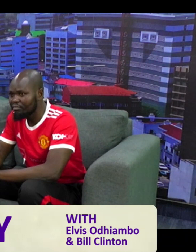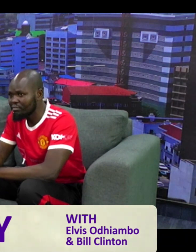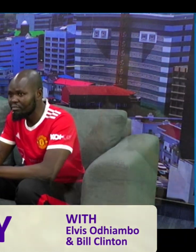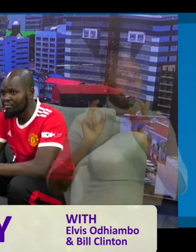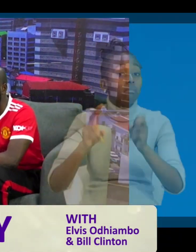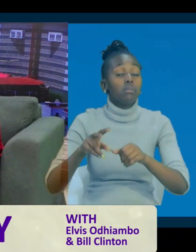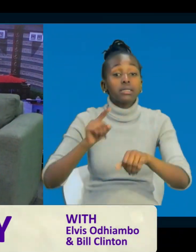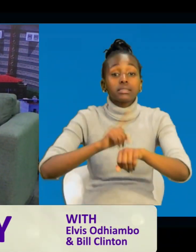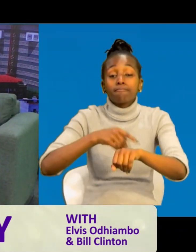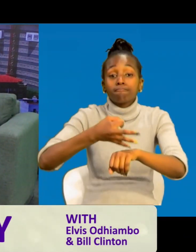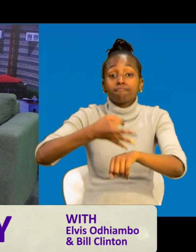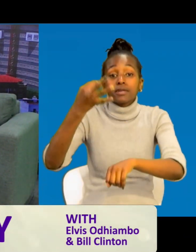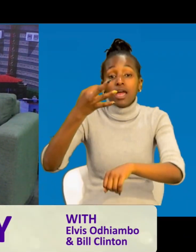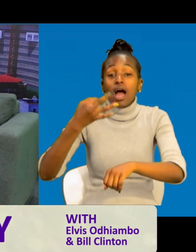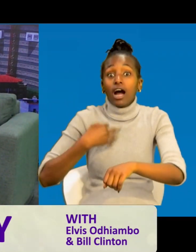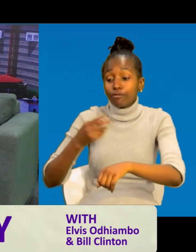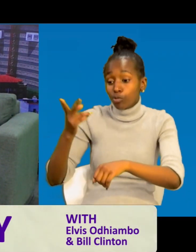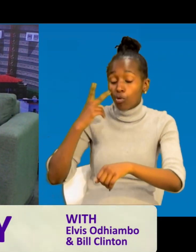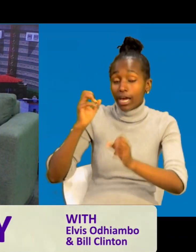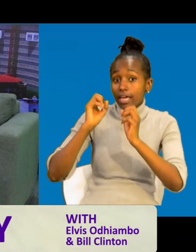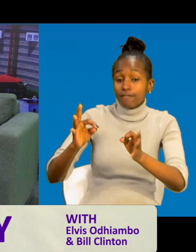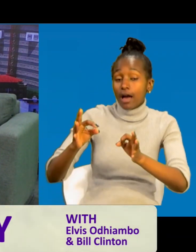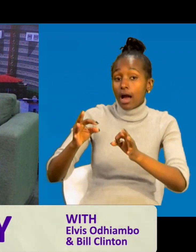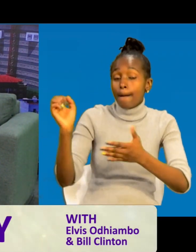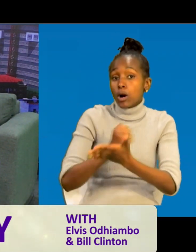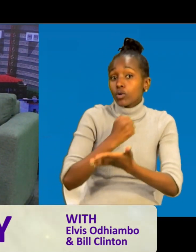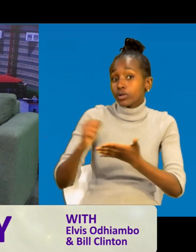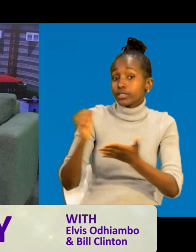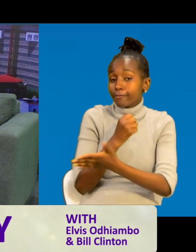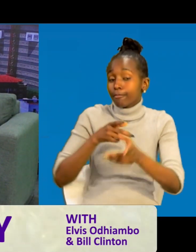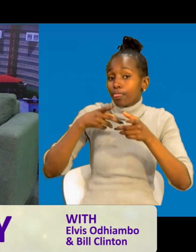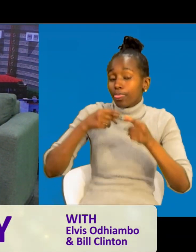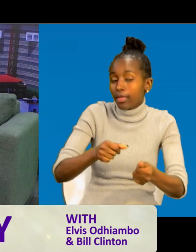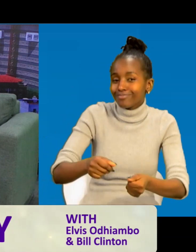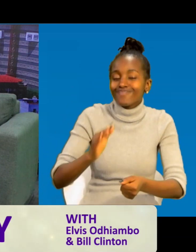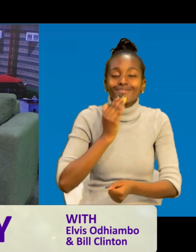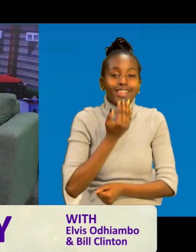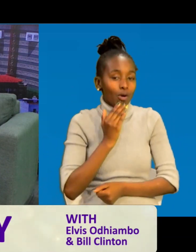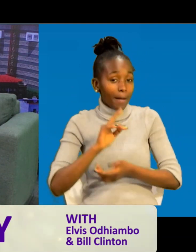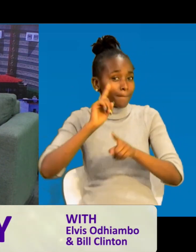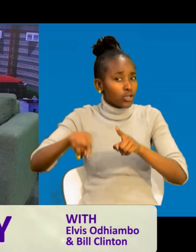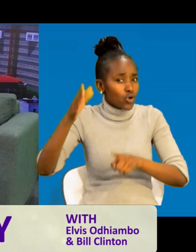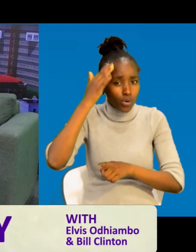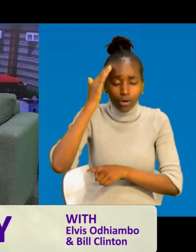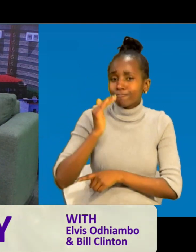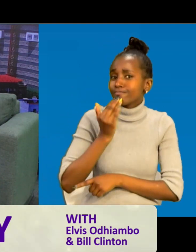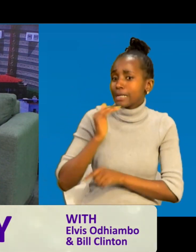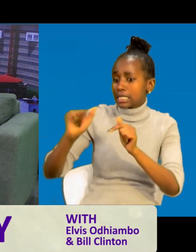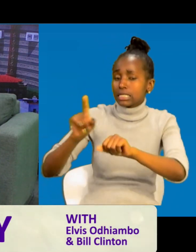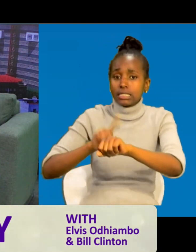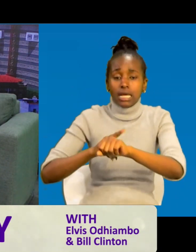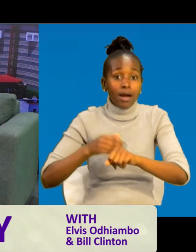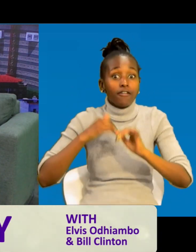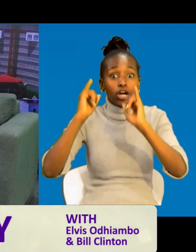3 p.m. we'll be witnessing that action, whether Posta Rangers will be getting past FC Leopards. But then again, FC Leopards, this time round, they still have a